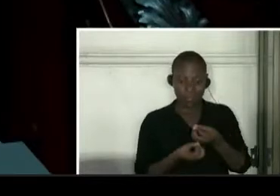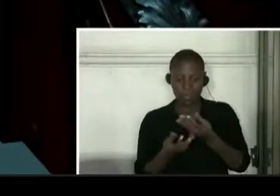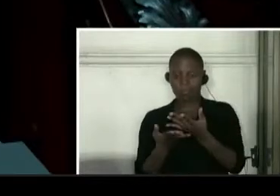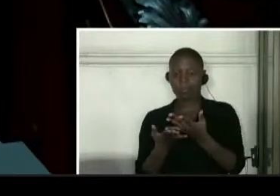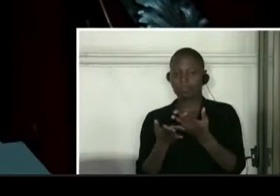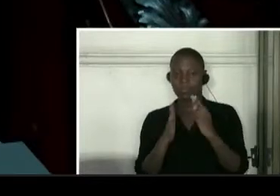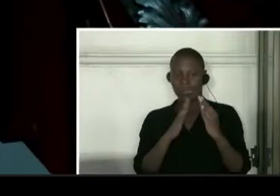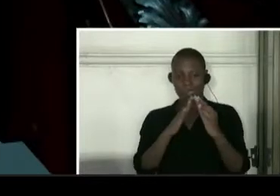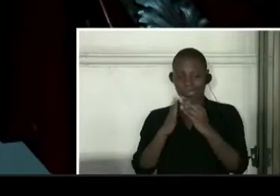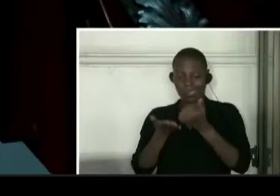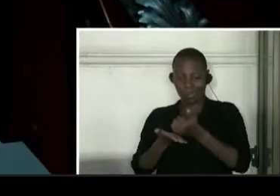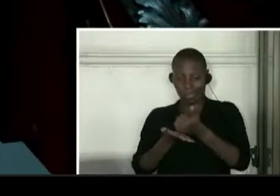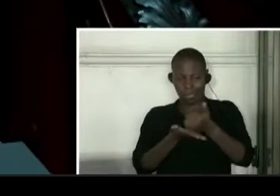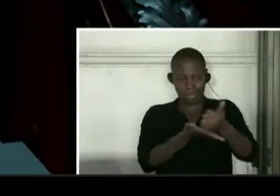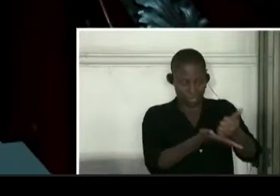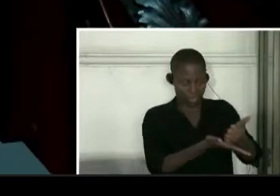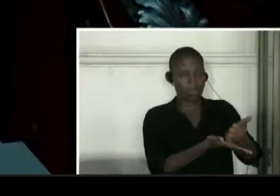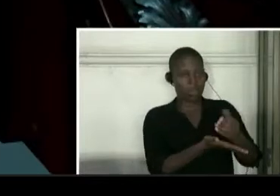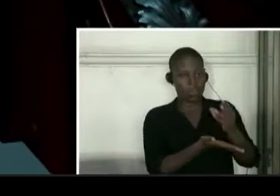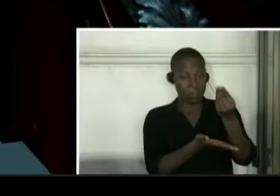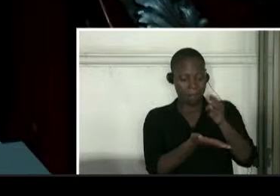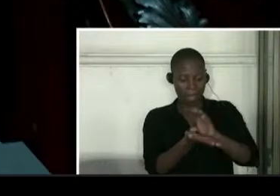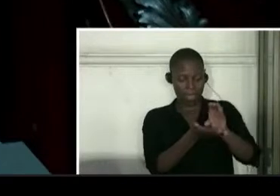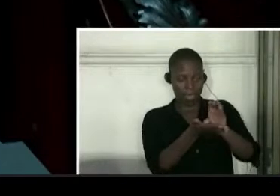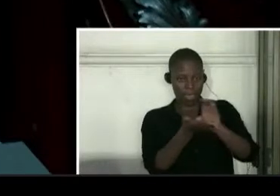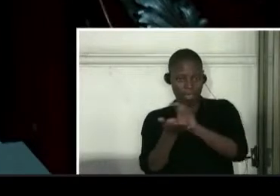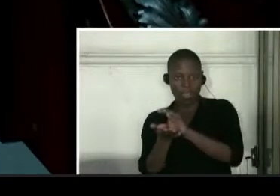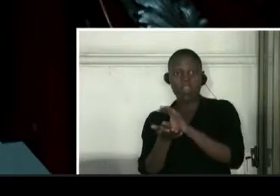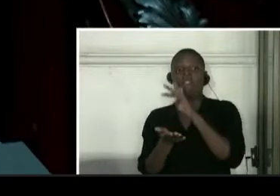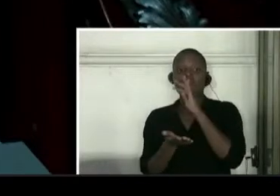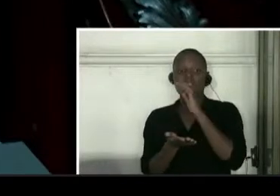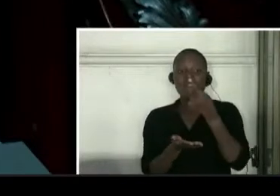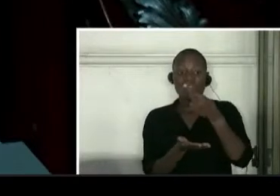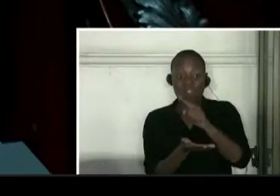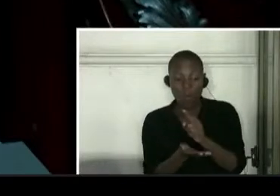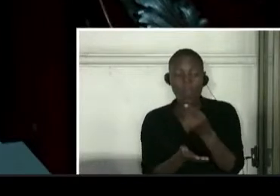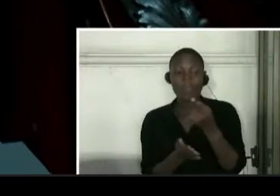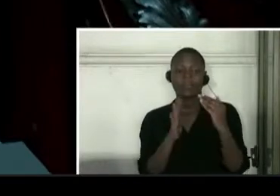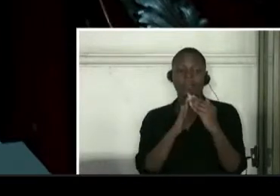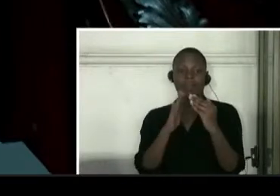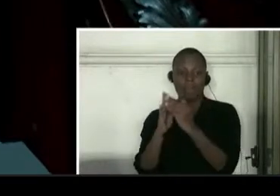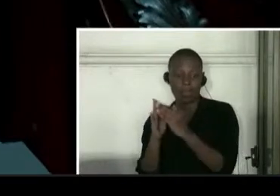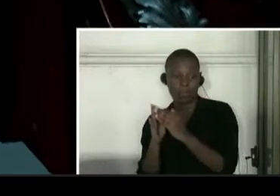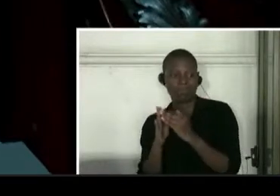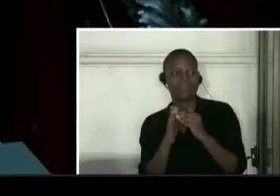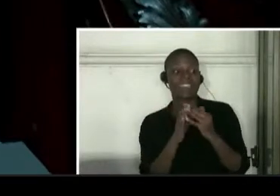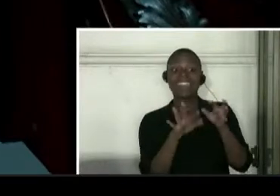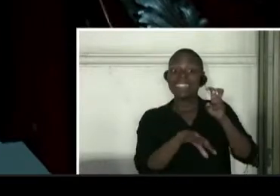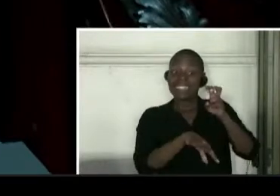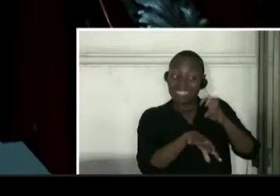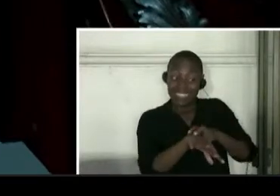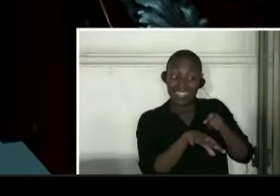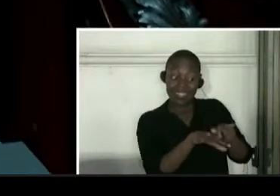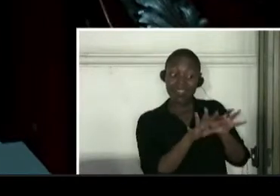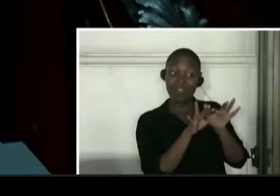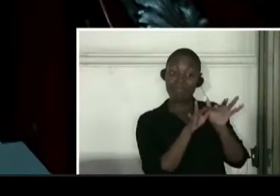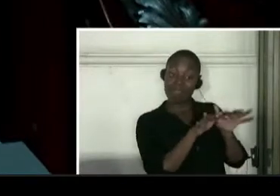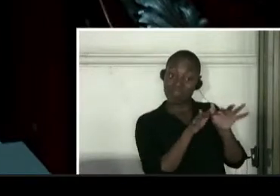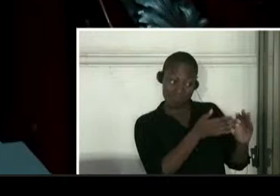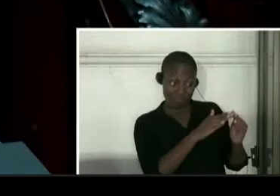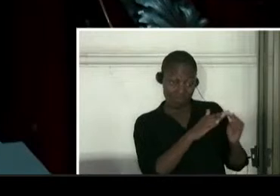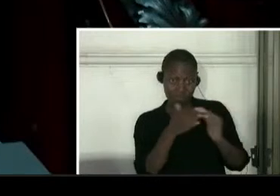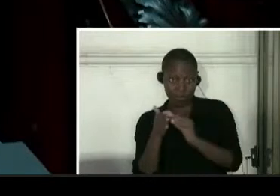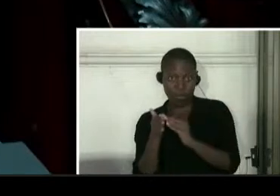to provide support to housing needs, provisions of affordable houses, essential basic needs, clearance of slums,